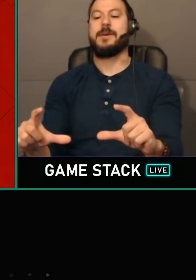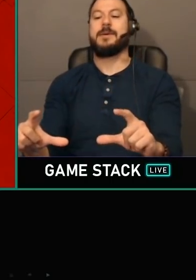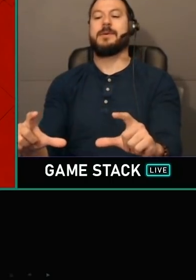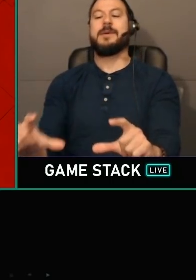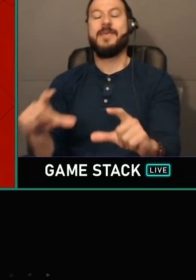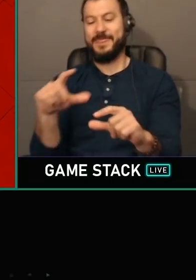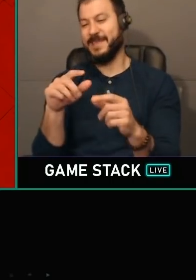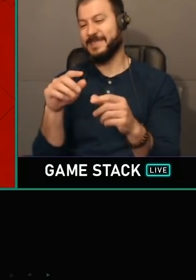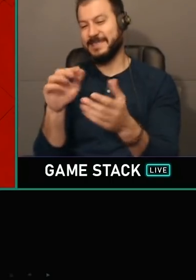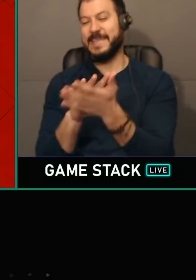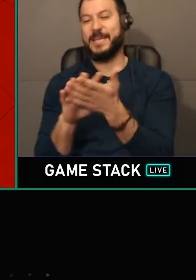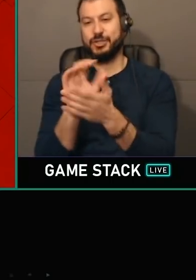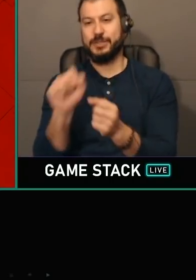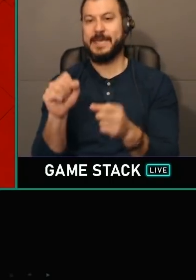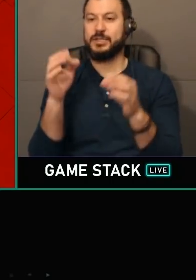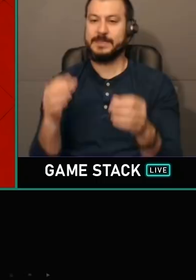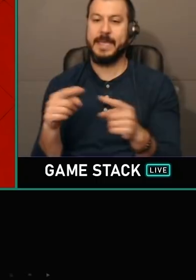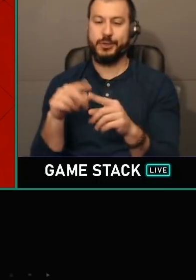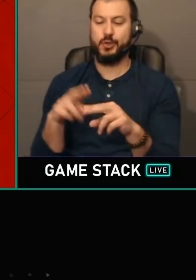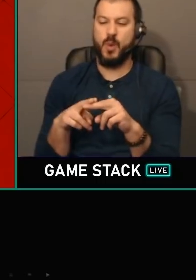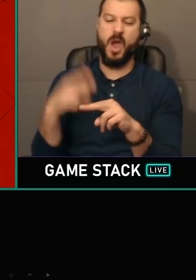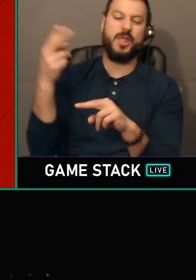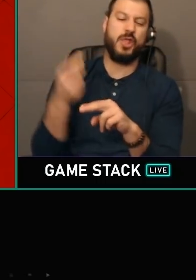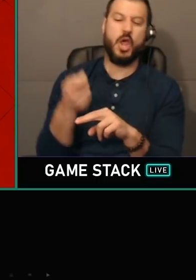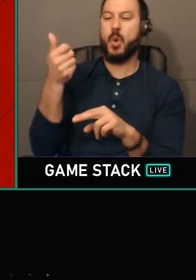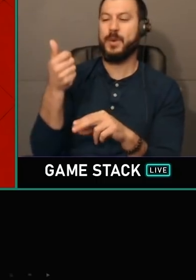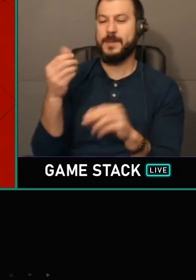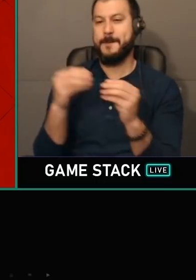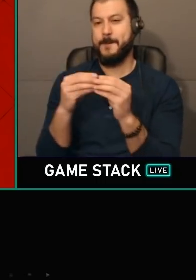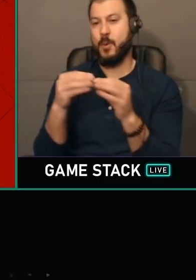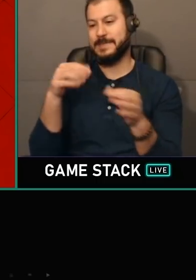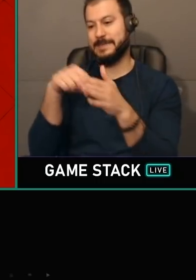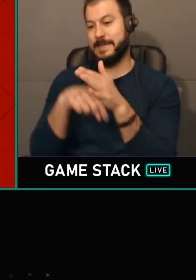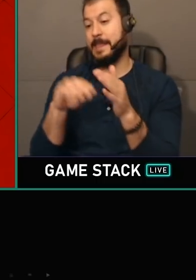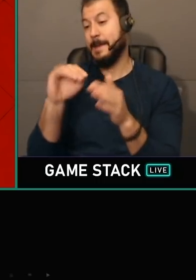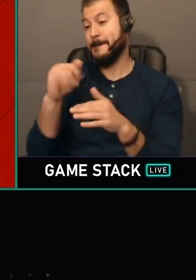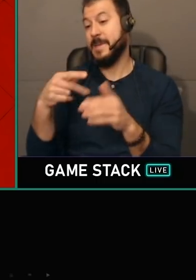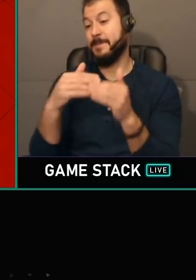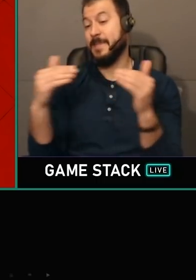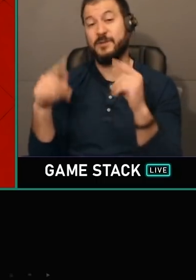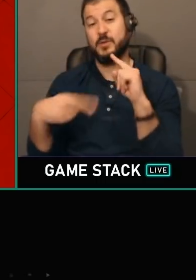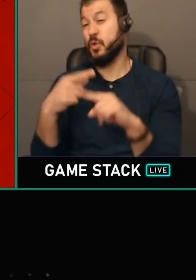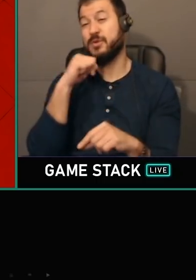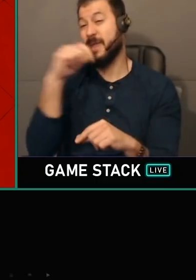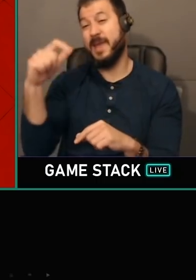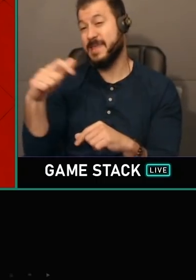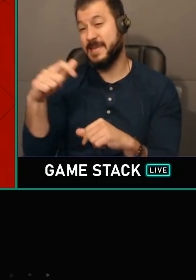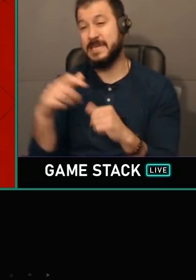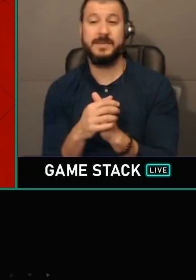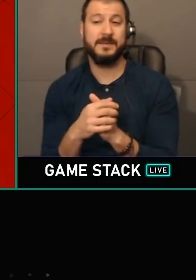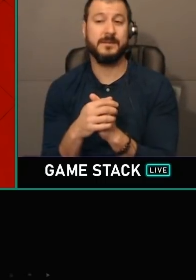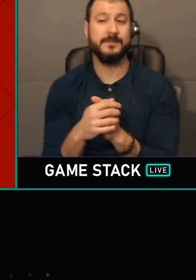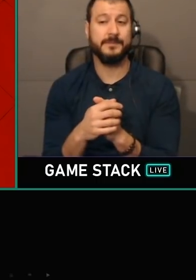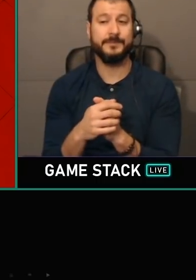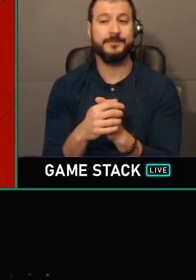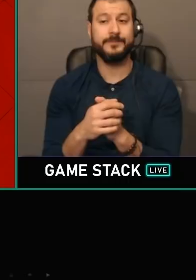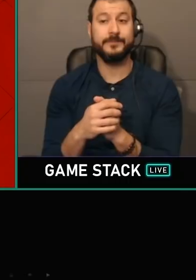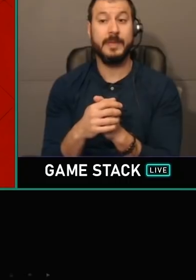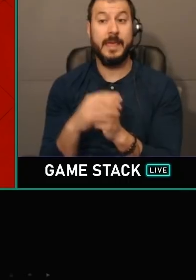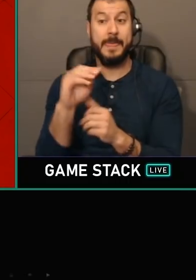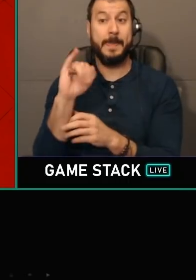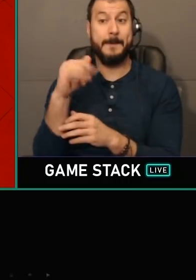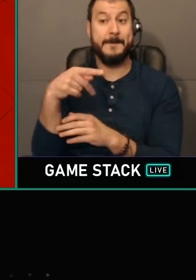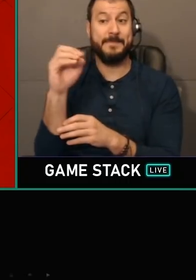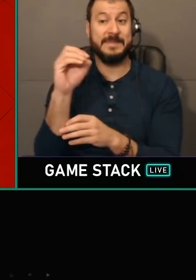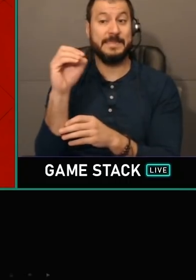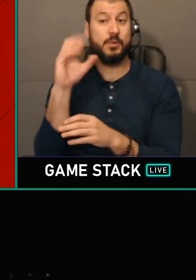system can choose to unload the more detailed MIP levels when they're no longer needed. Note that these MIP 0 images